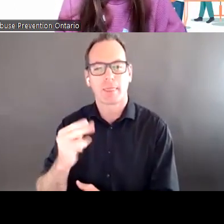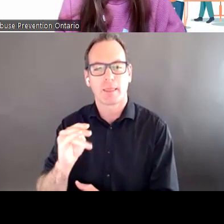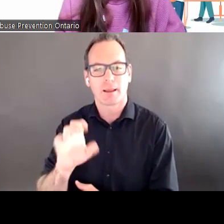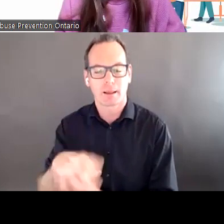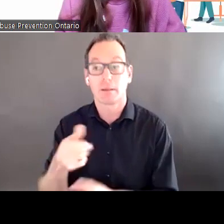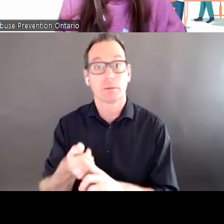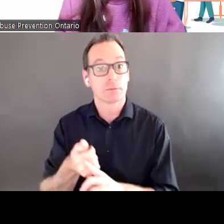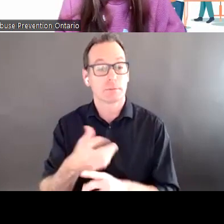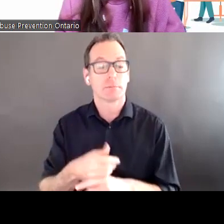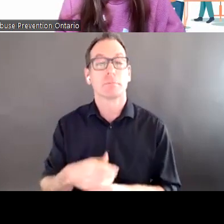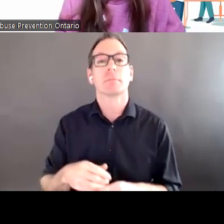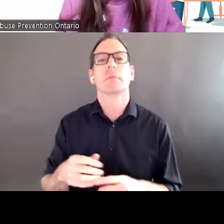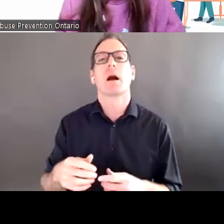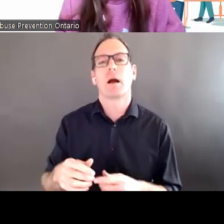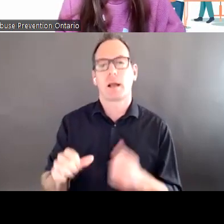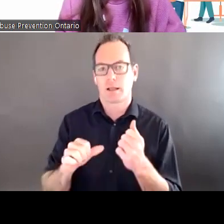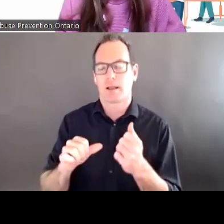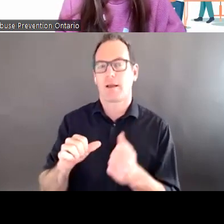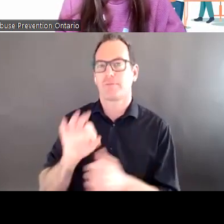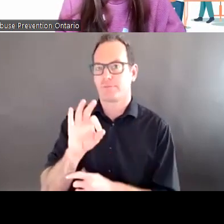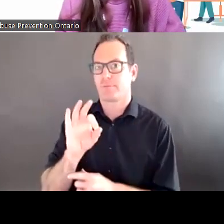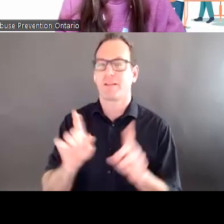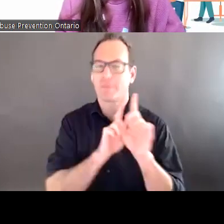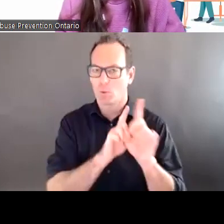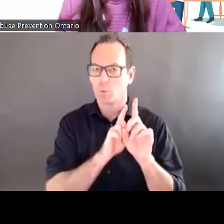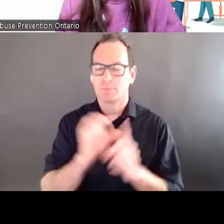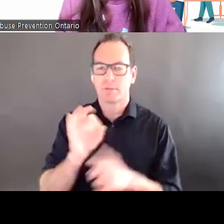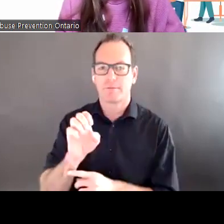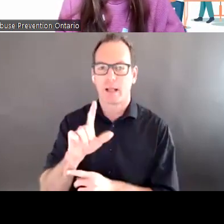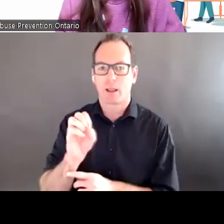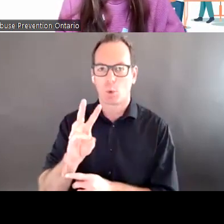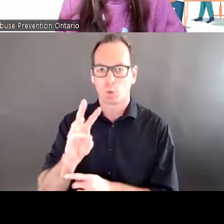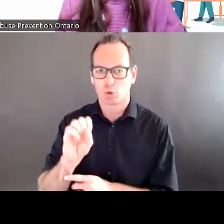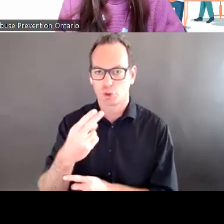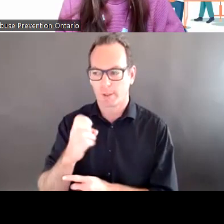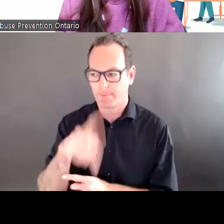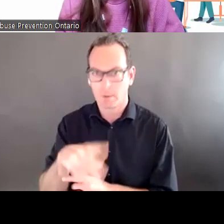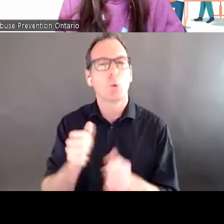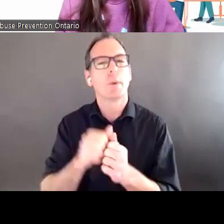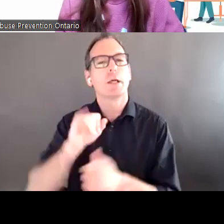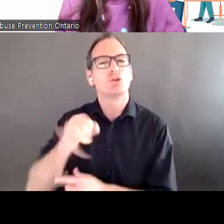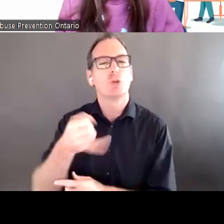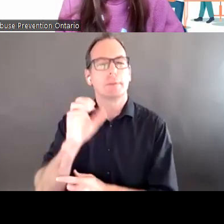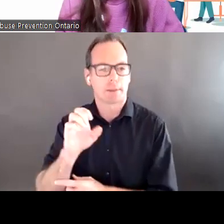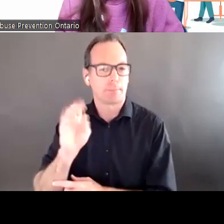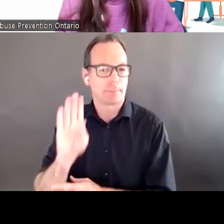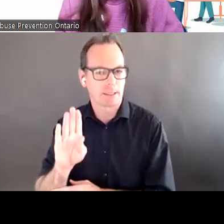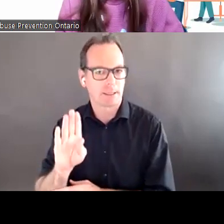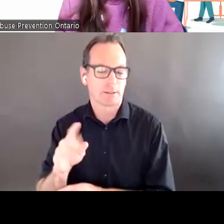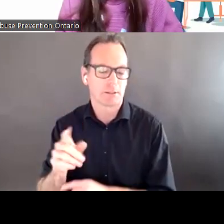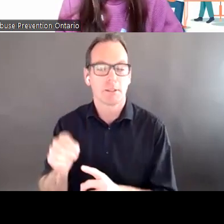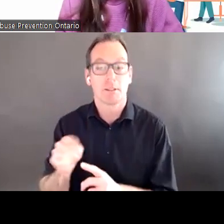in clinical organizational ethics with a JCB, and was a